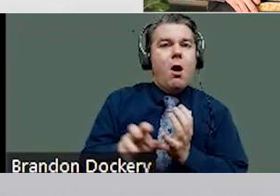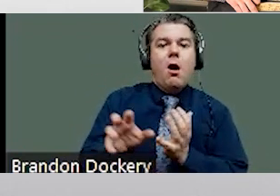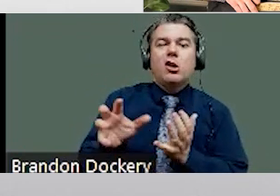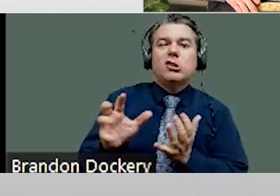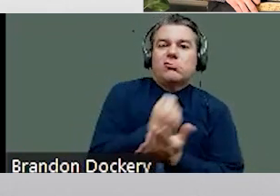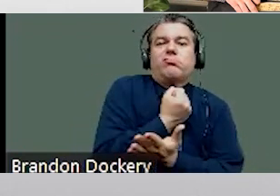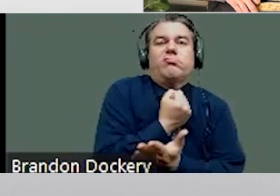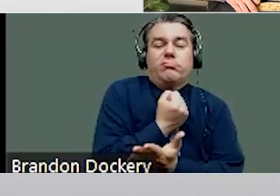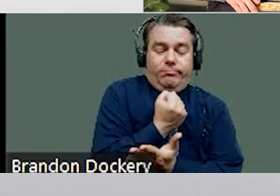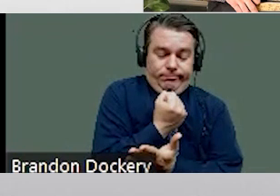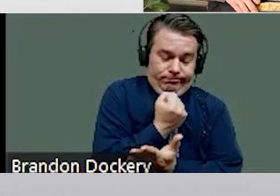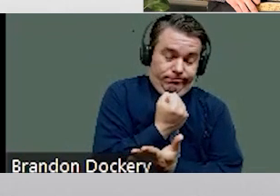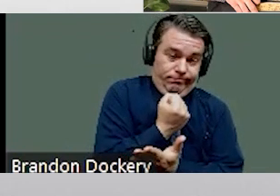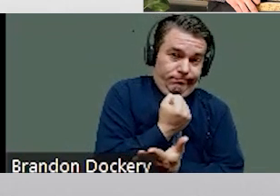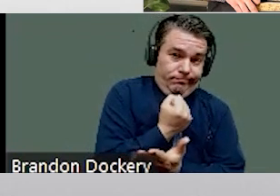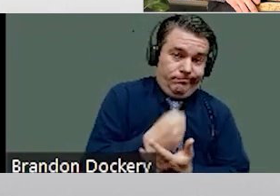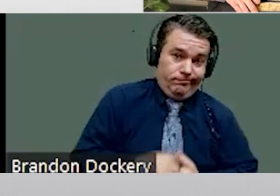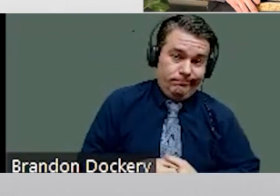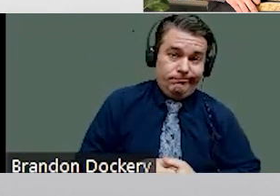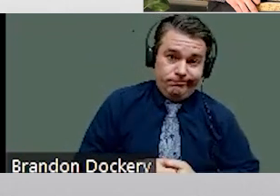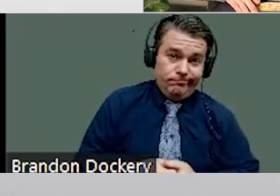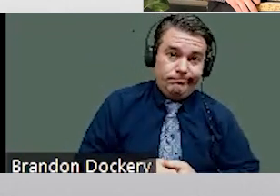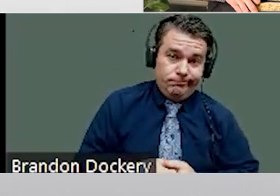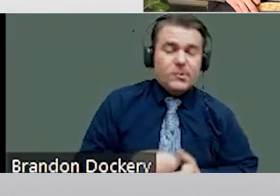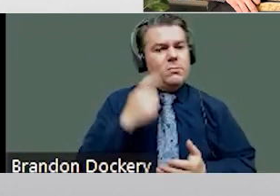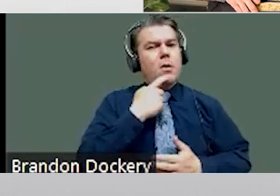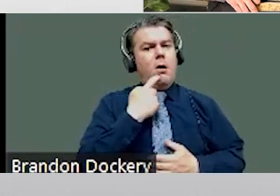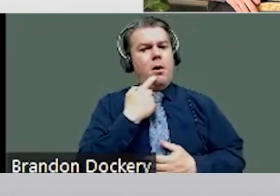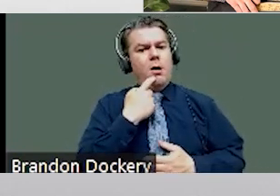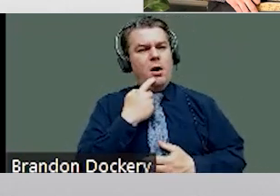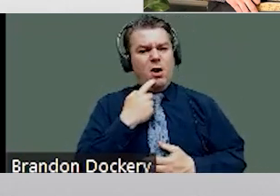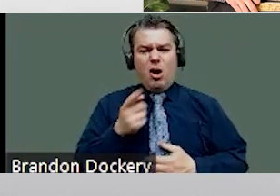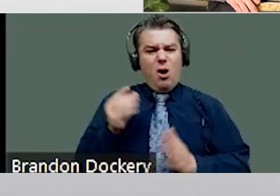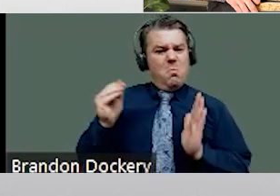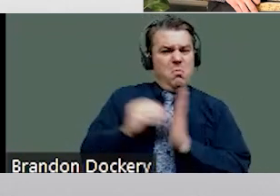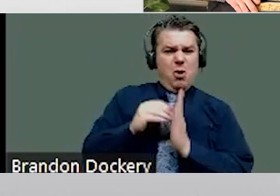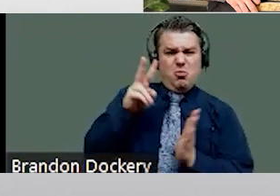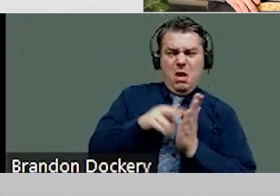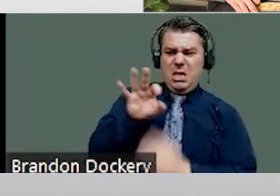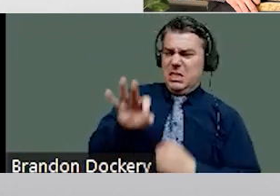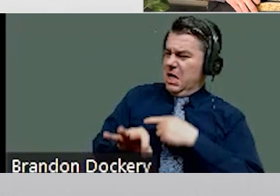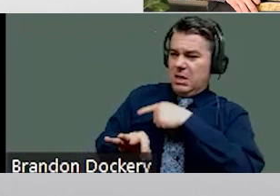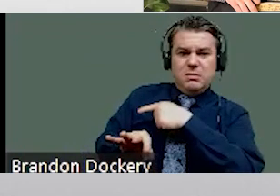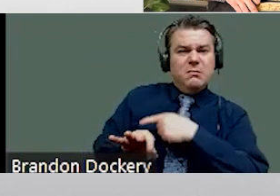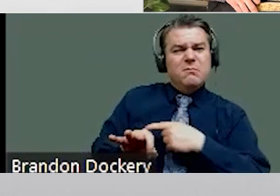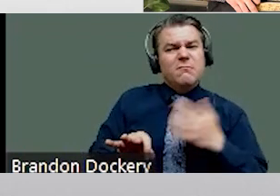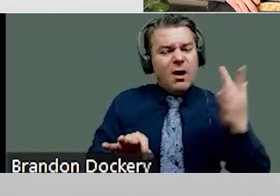took it. Now you would say, well, then why is Henry's Turkey Service listed as 2009?